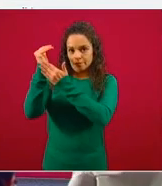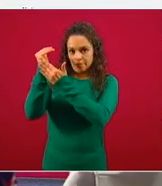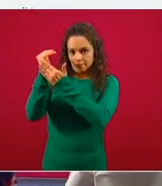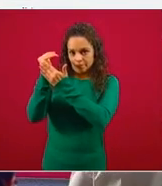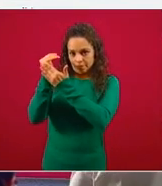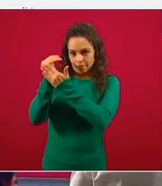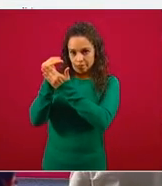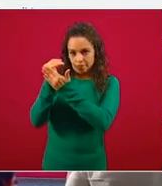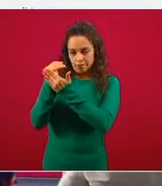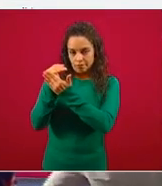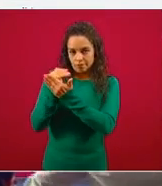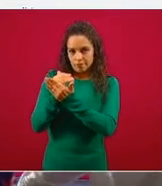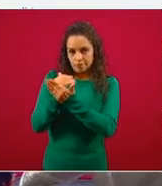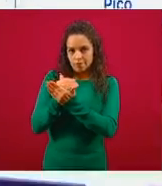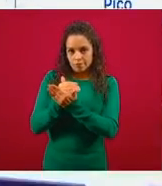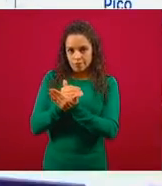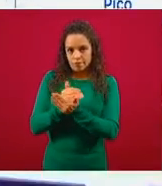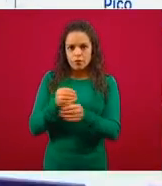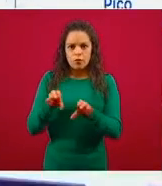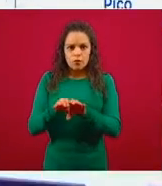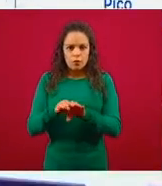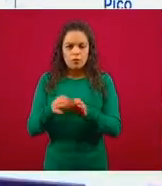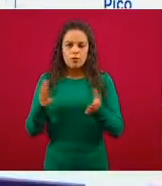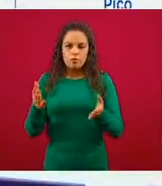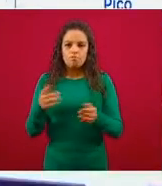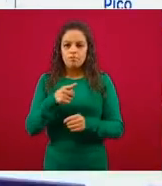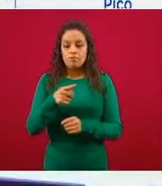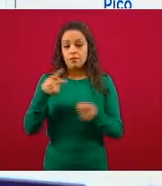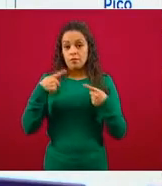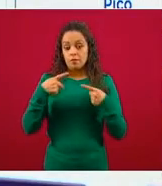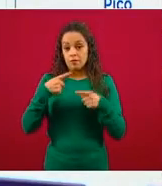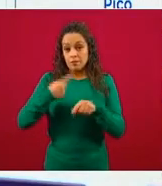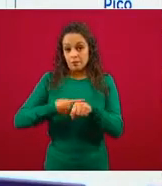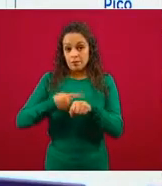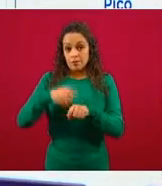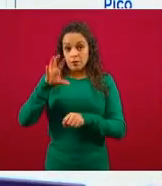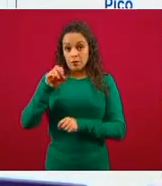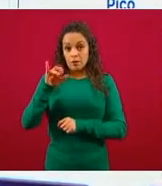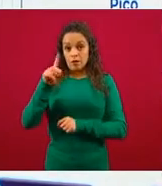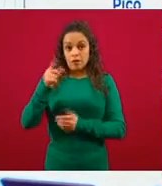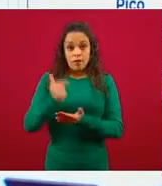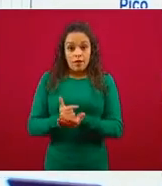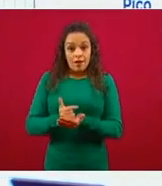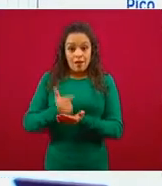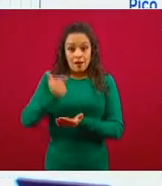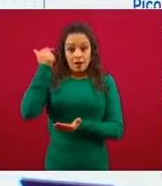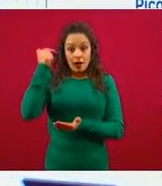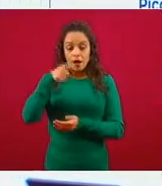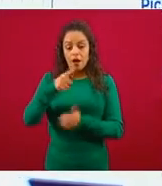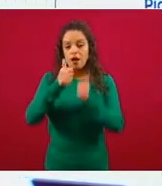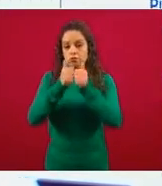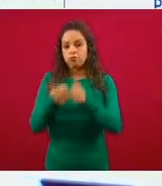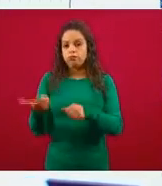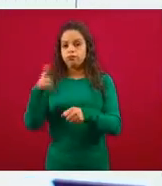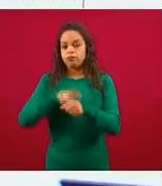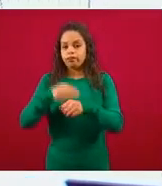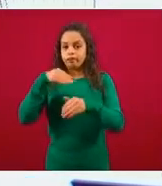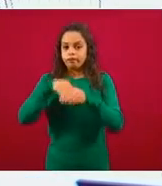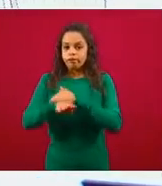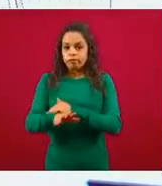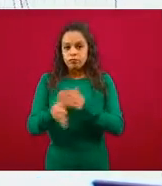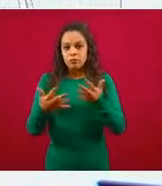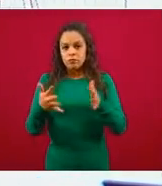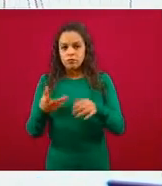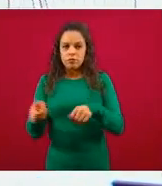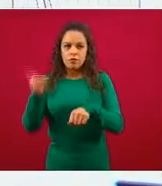who are going into ICUs, this is great news. But if they are in the ICU for a